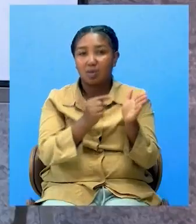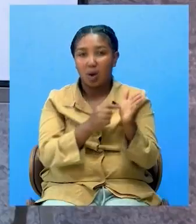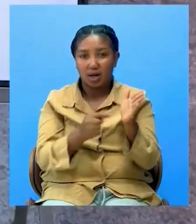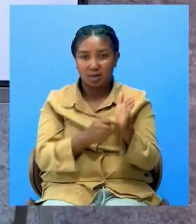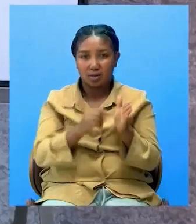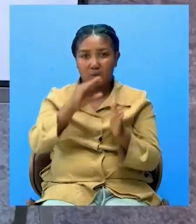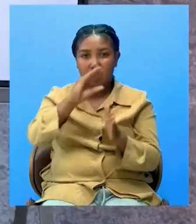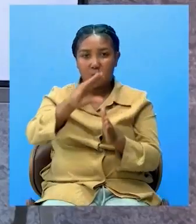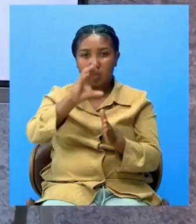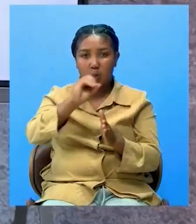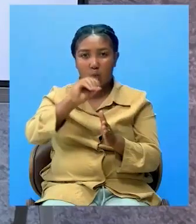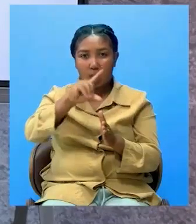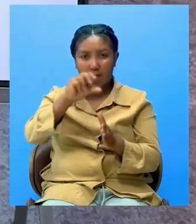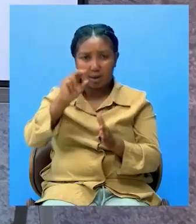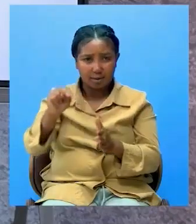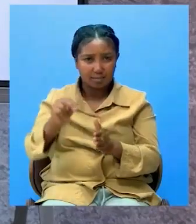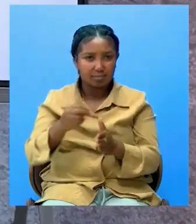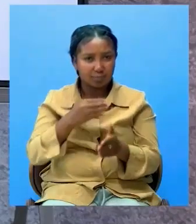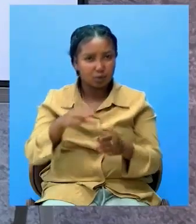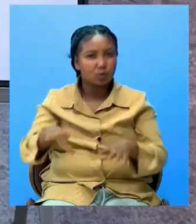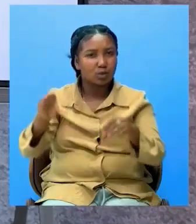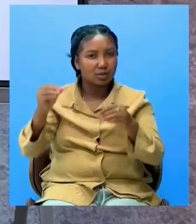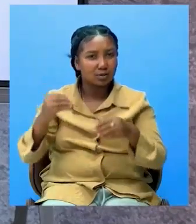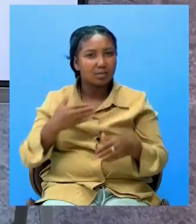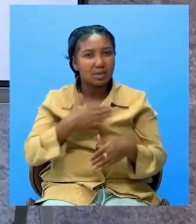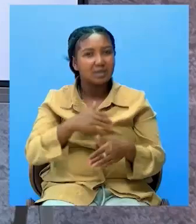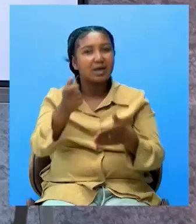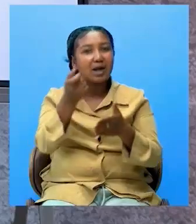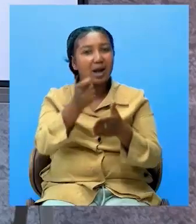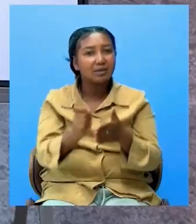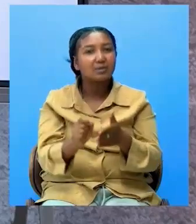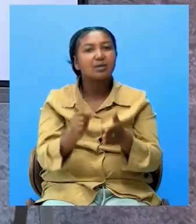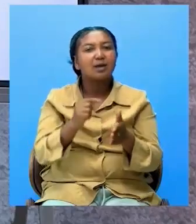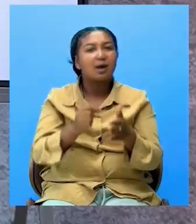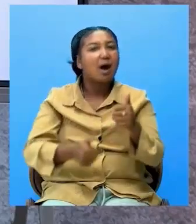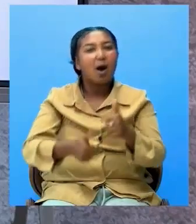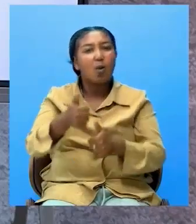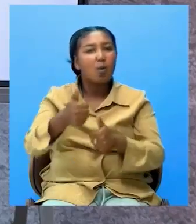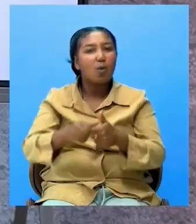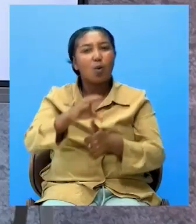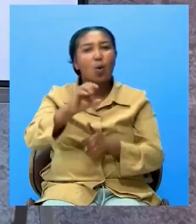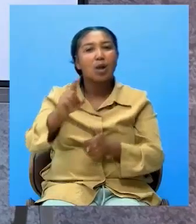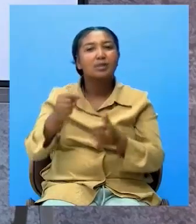Colon. Students, please write the symbol of colon.